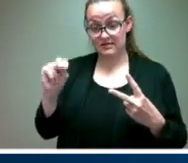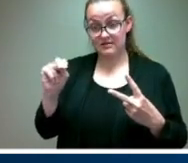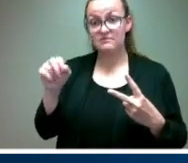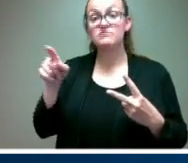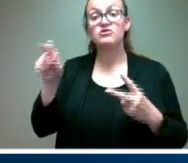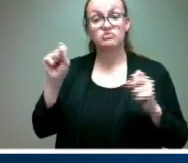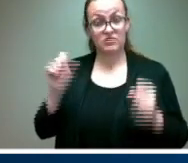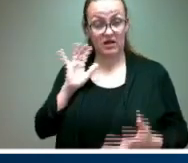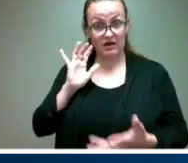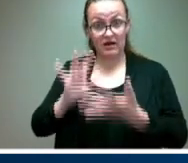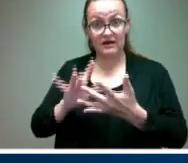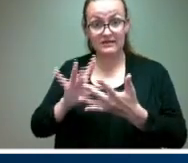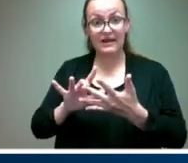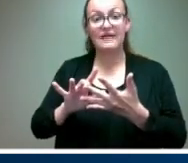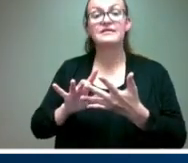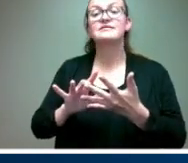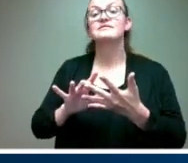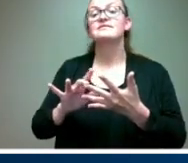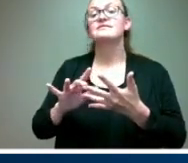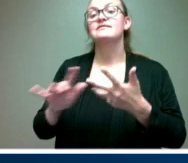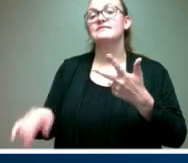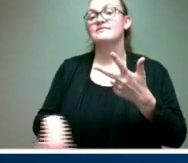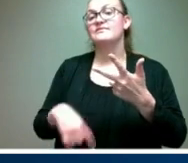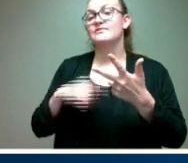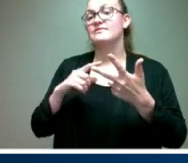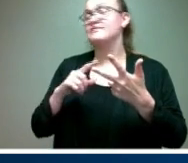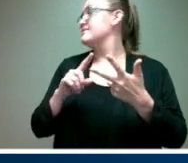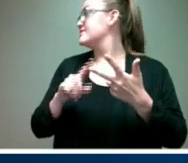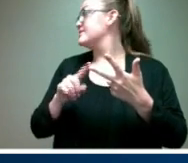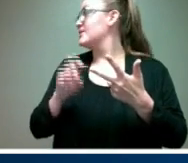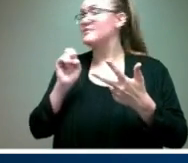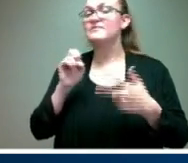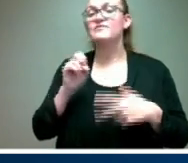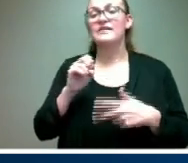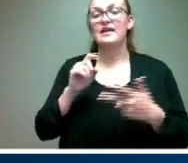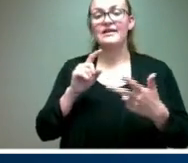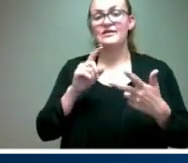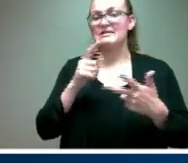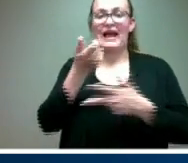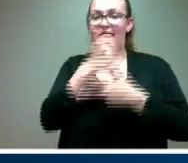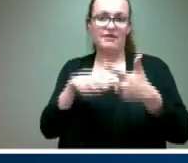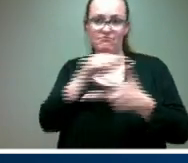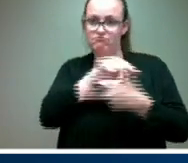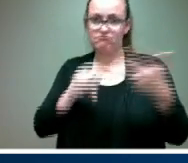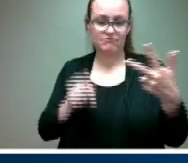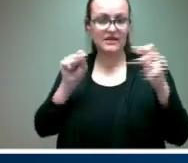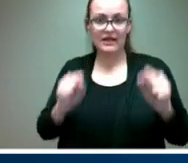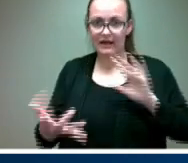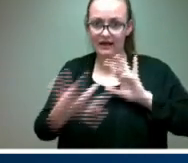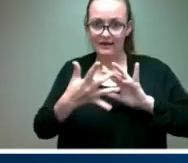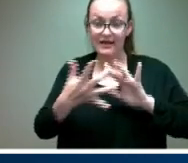engage@columbus.k12.oh.us. Yeah. And the last thing we will leave everyone with is